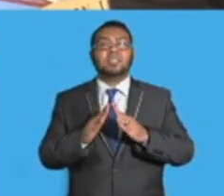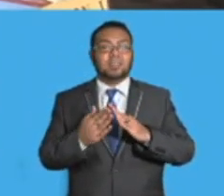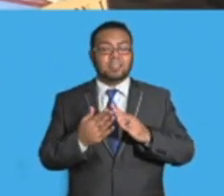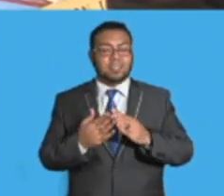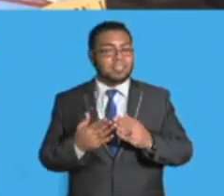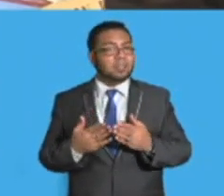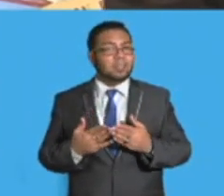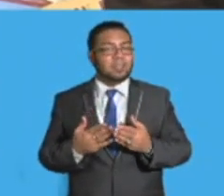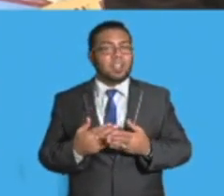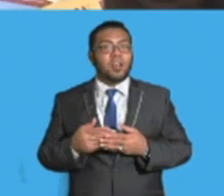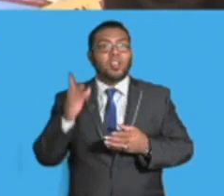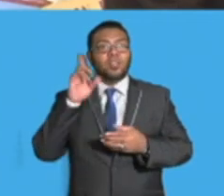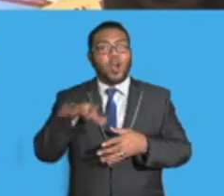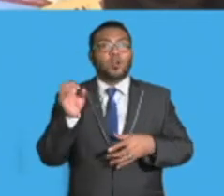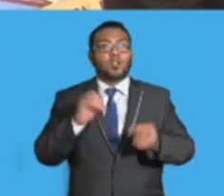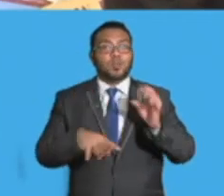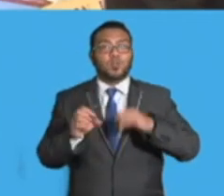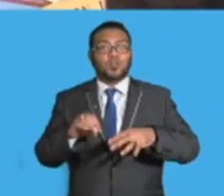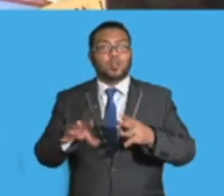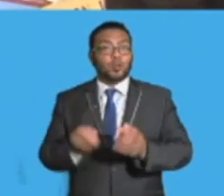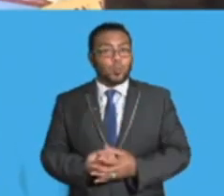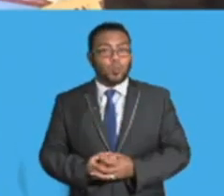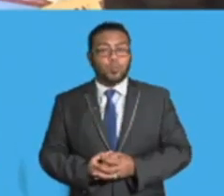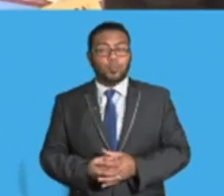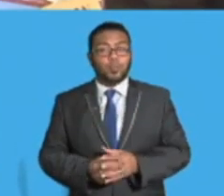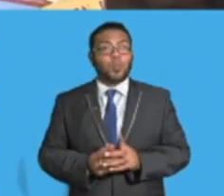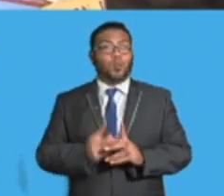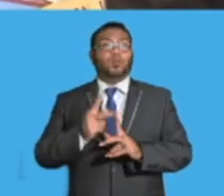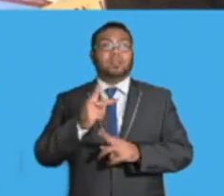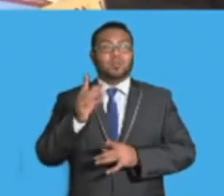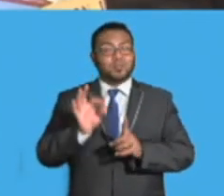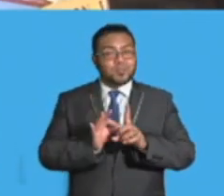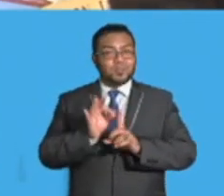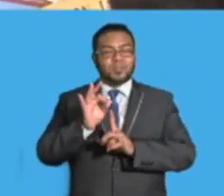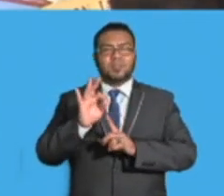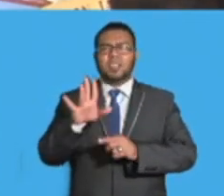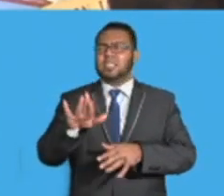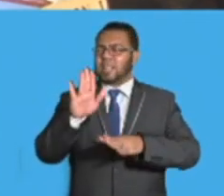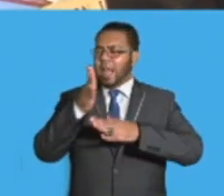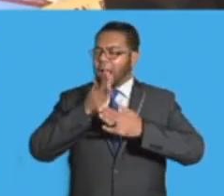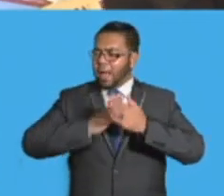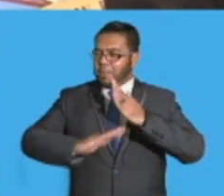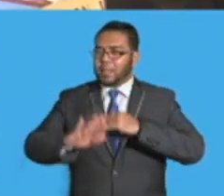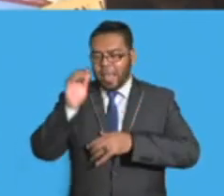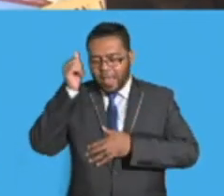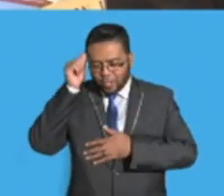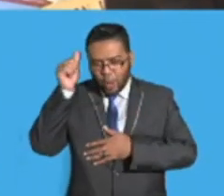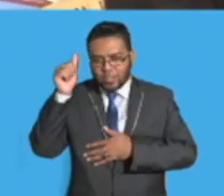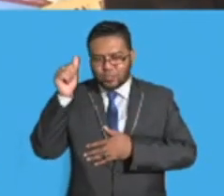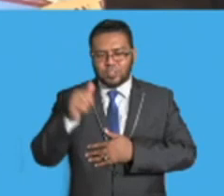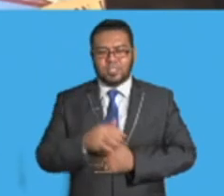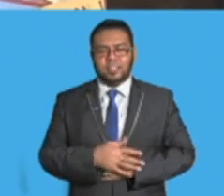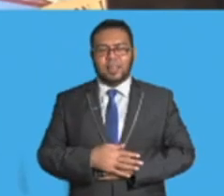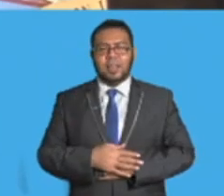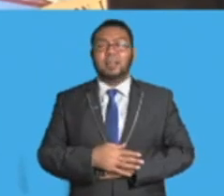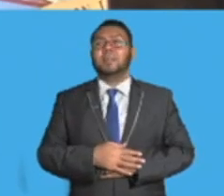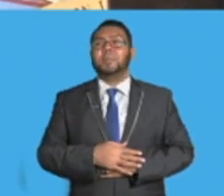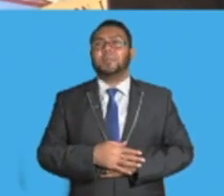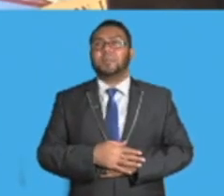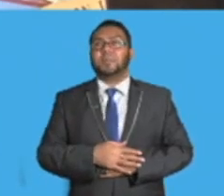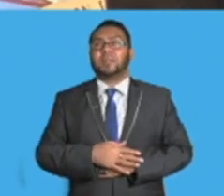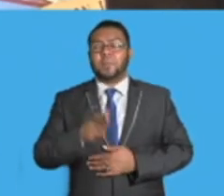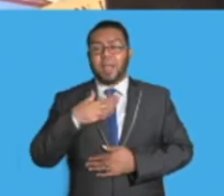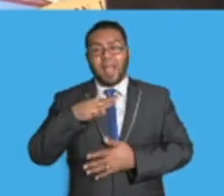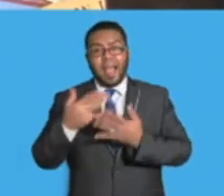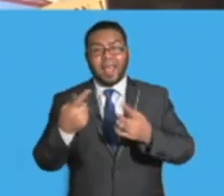Their contribution to progress our beloved nation forward is humbly acknowledged. Madam Speaker, may I at